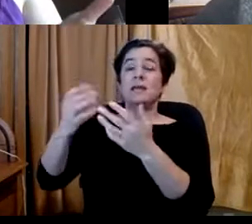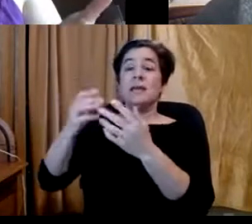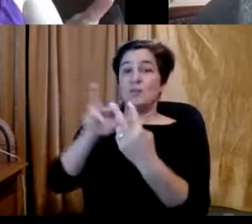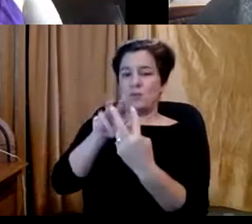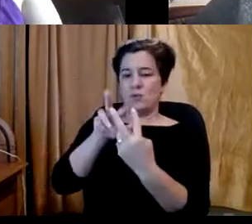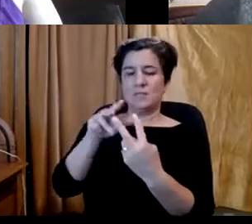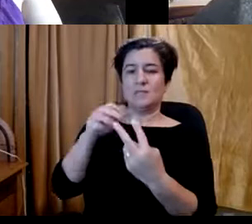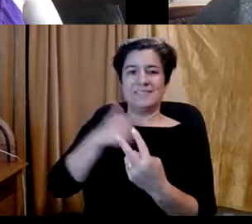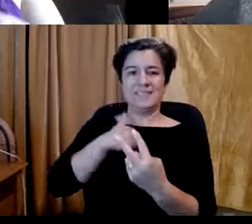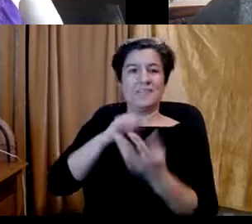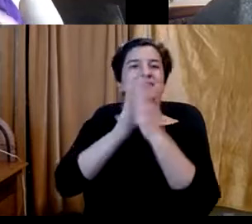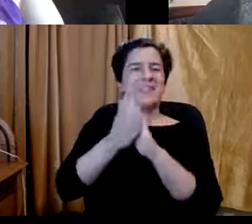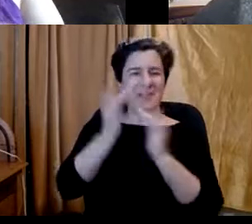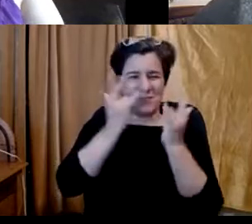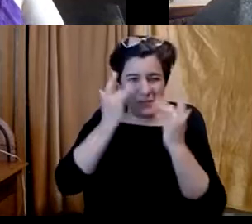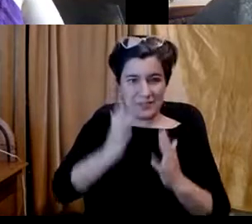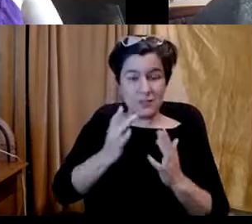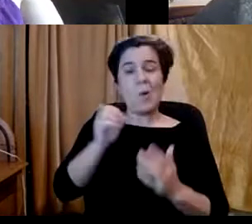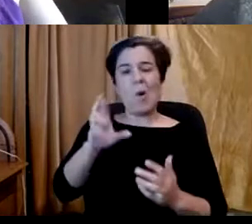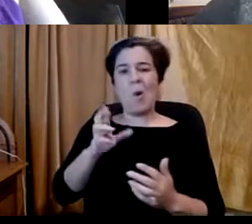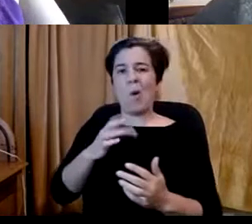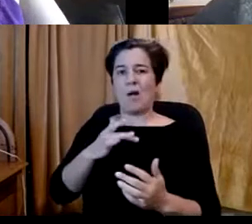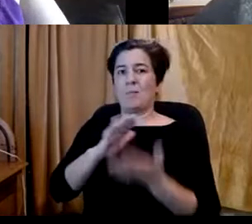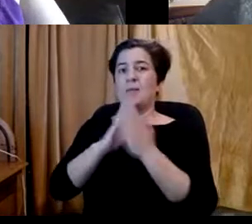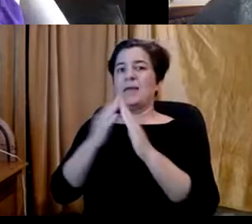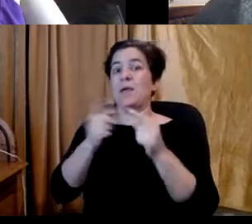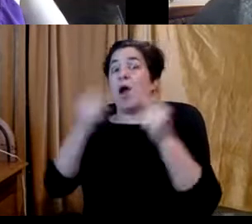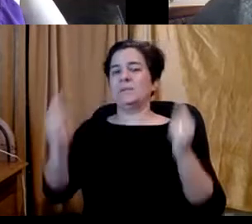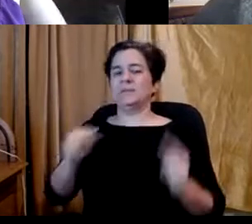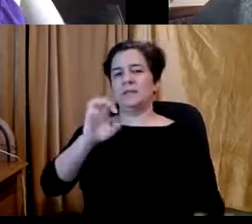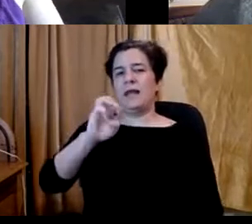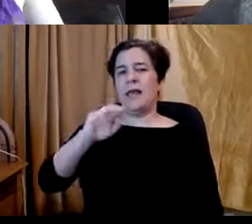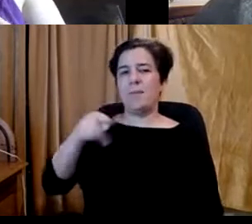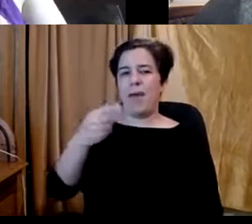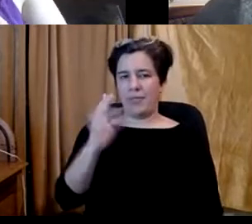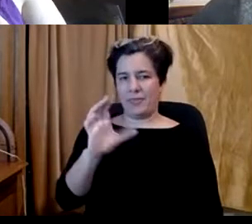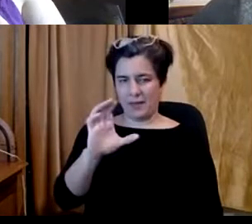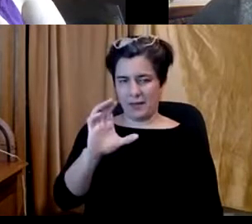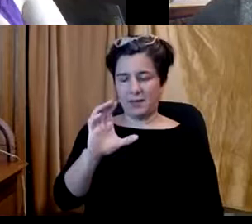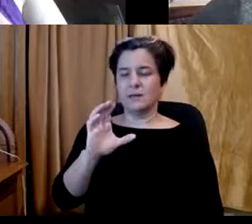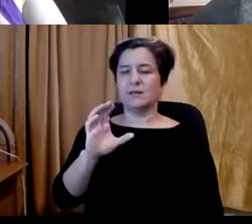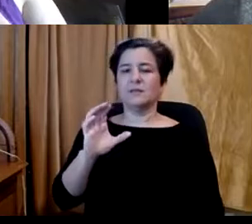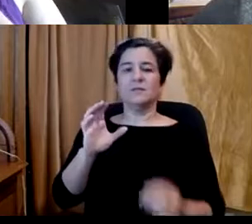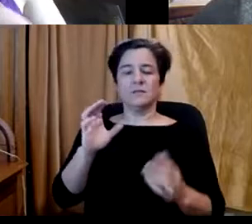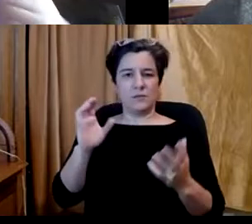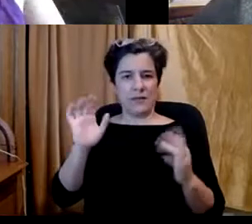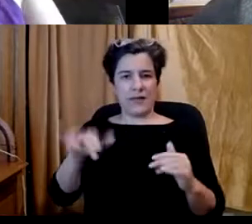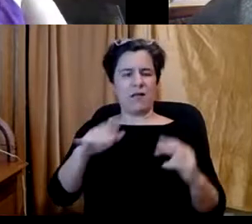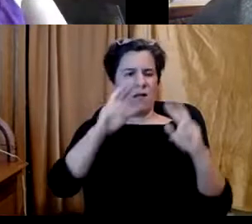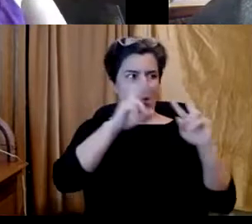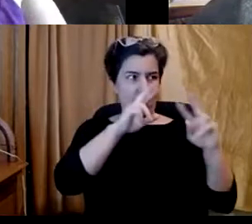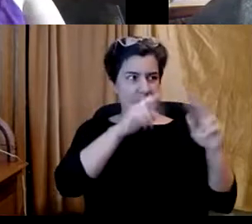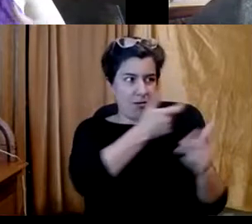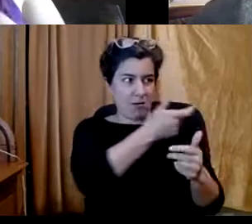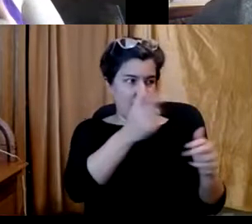empathic, sometimes in some situations, more narcissistic elements come out. And I just think it's so important that we keep looking for ourselves. Like, so I look and I get feedback sometimes when I'm